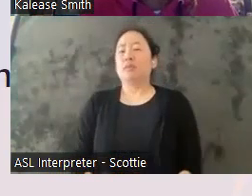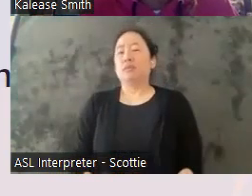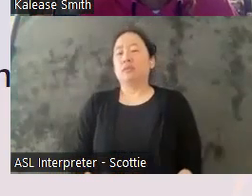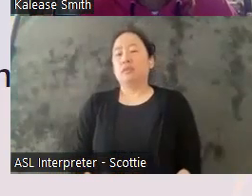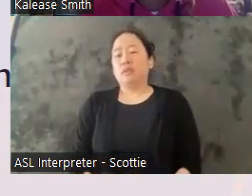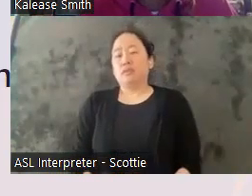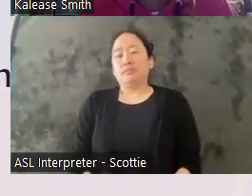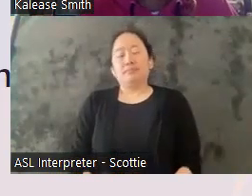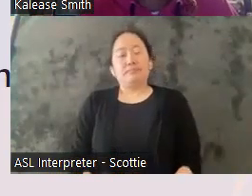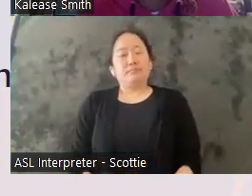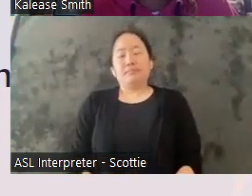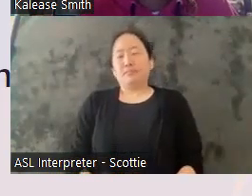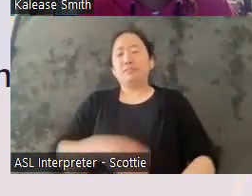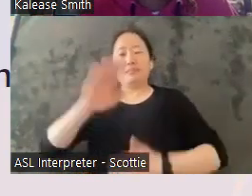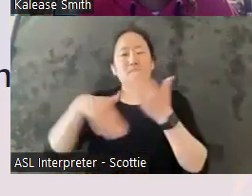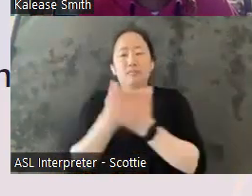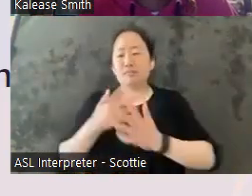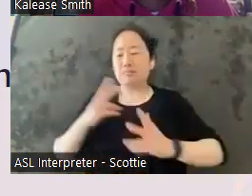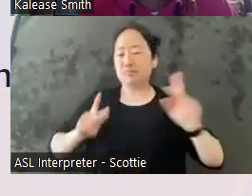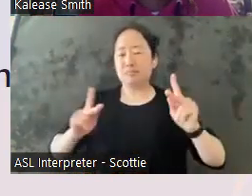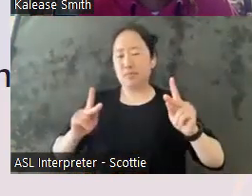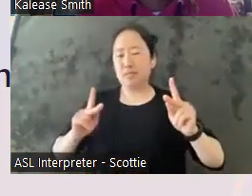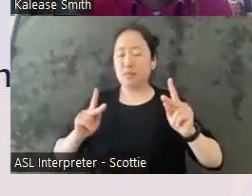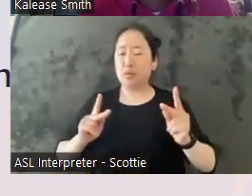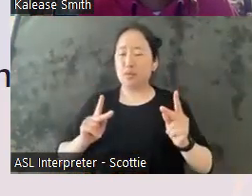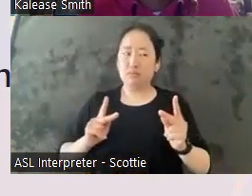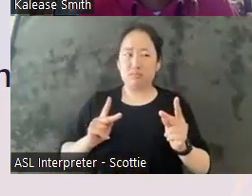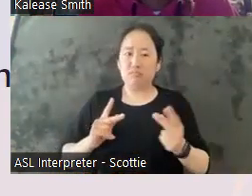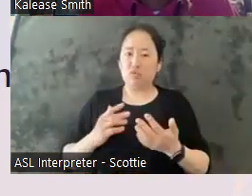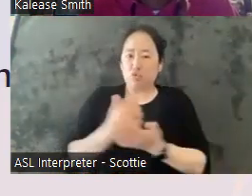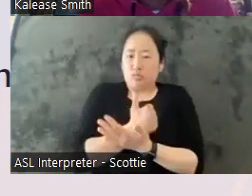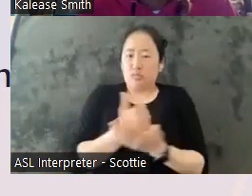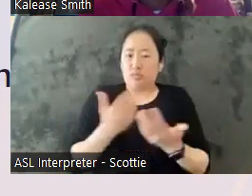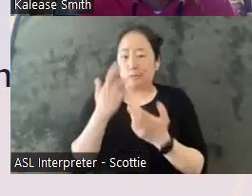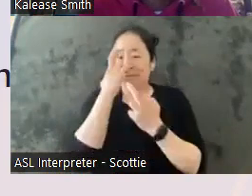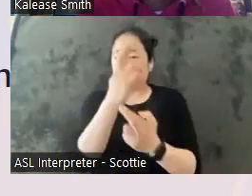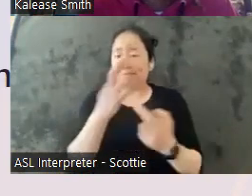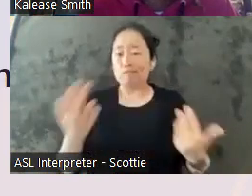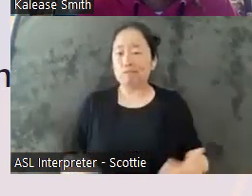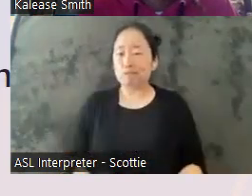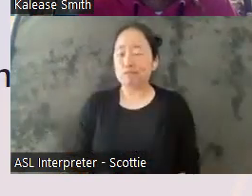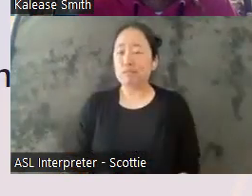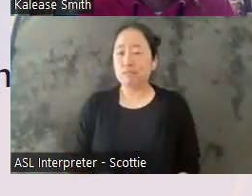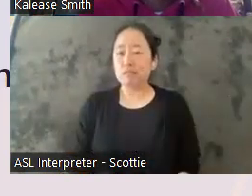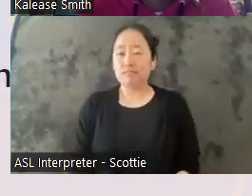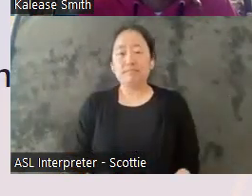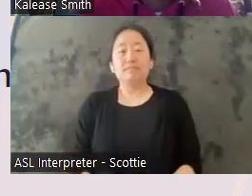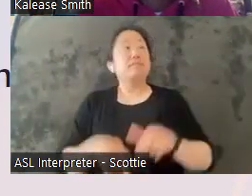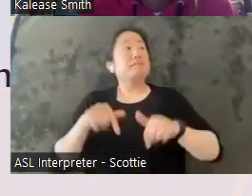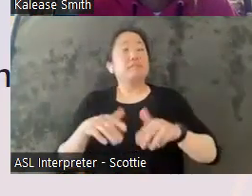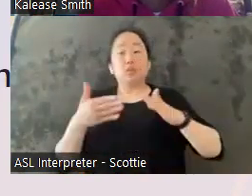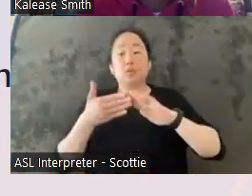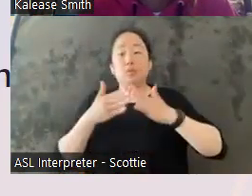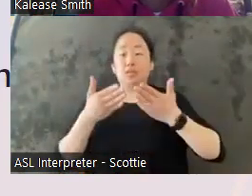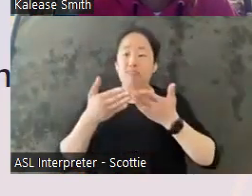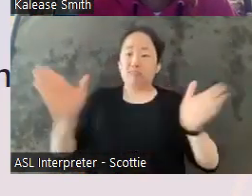everybody deserves to be respected, and especially in the community as a whole. I think